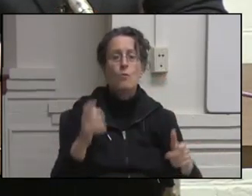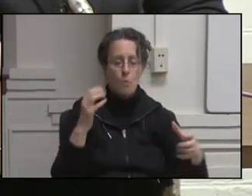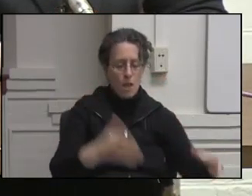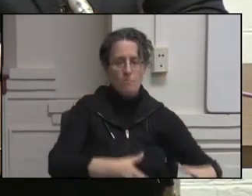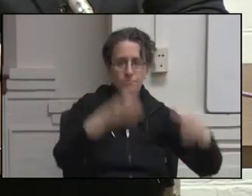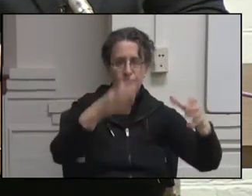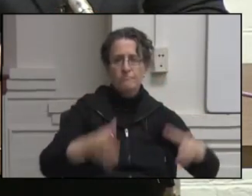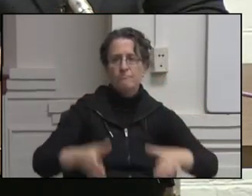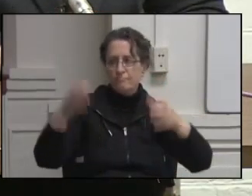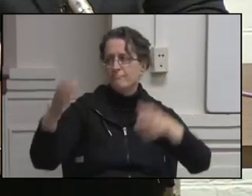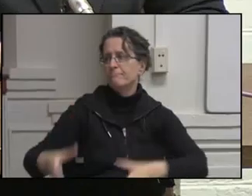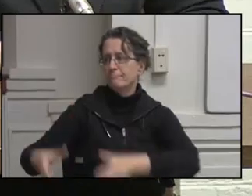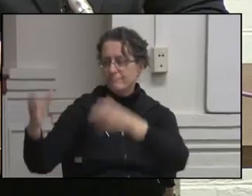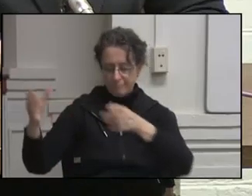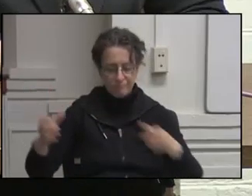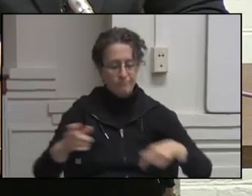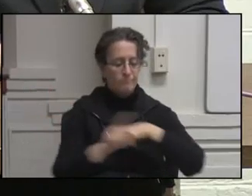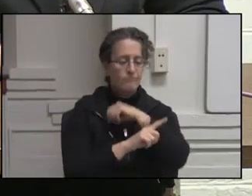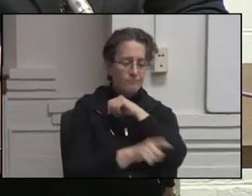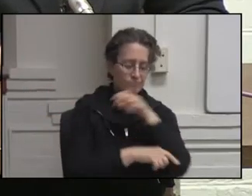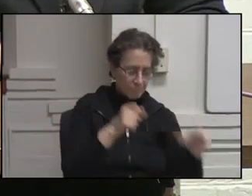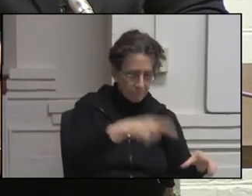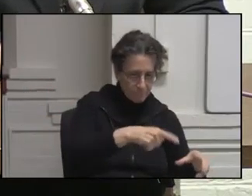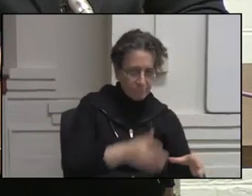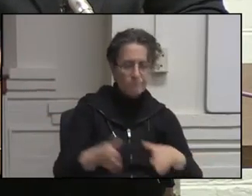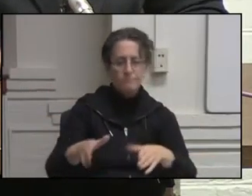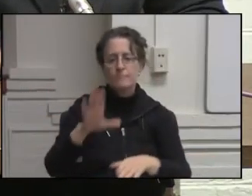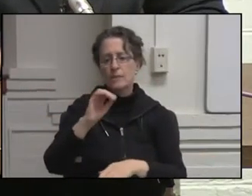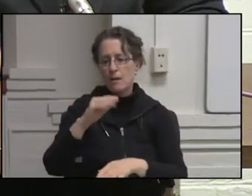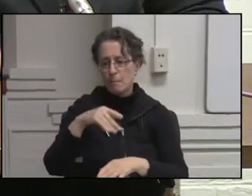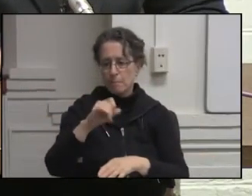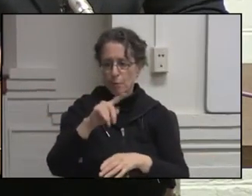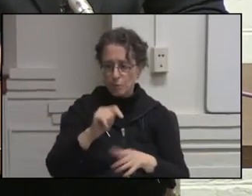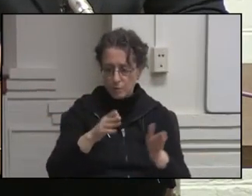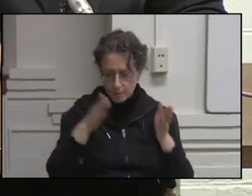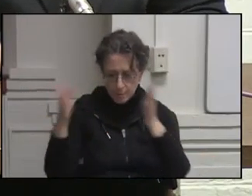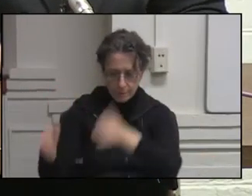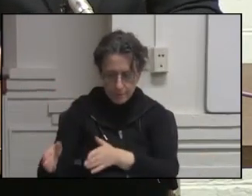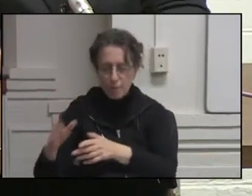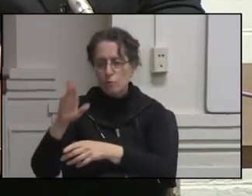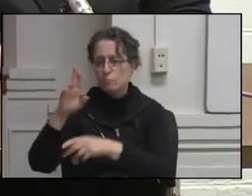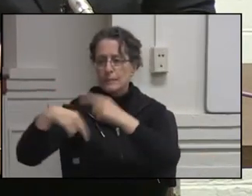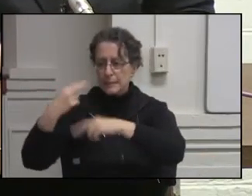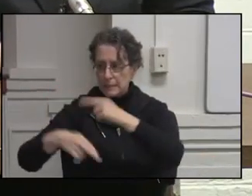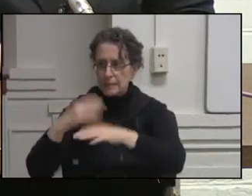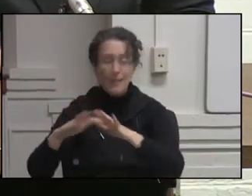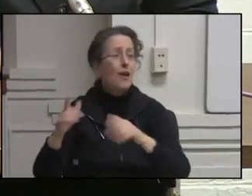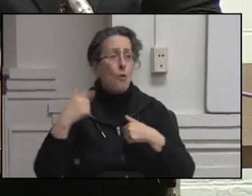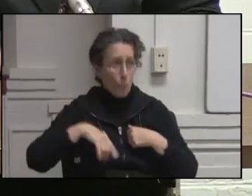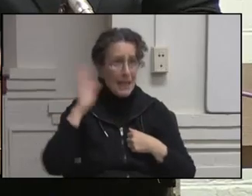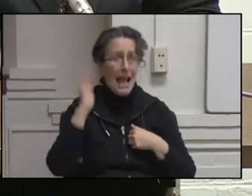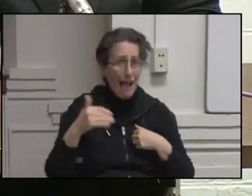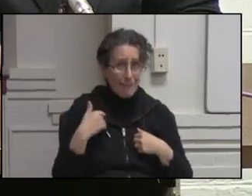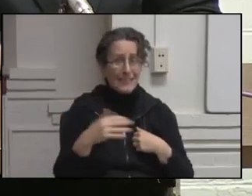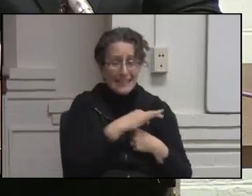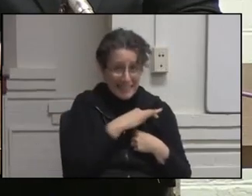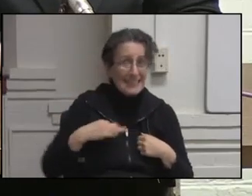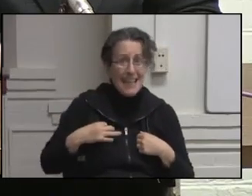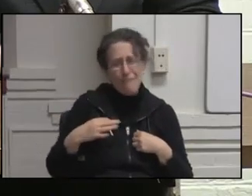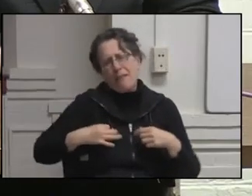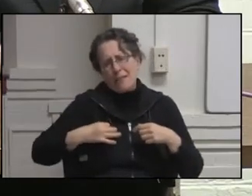decide. We have people called Waste Watchers who will stand there and help you figure out what piece of trash goes